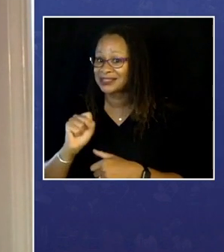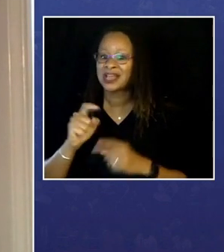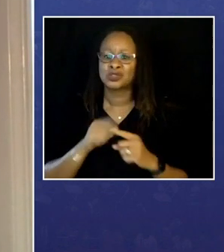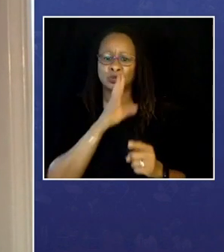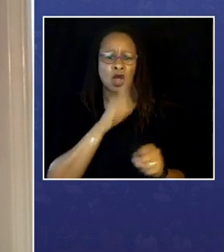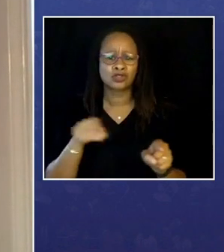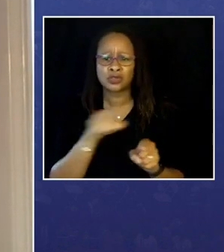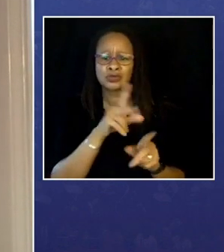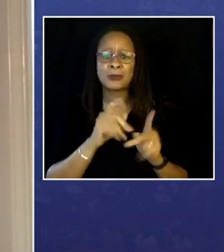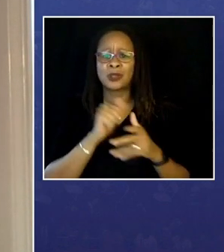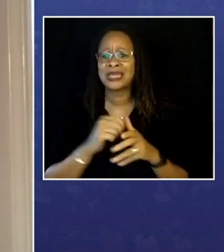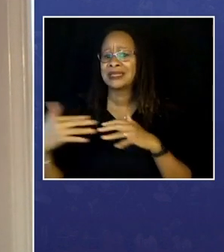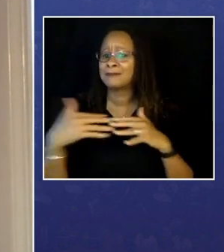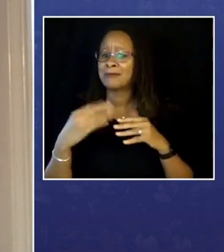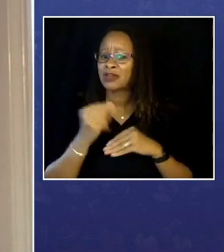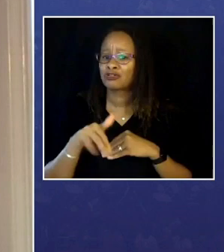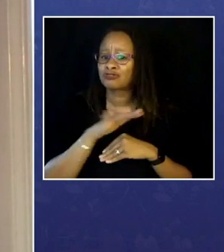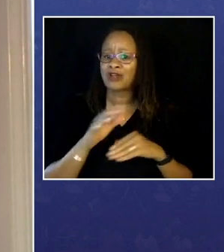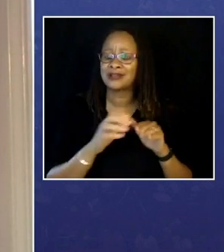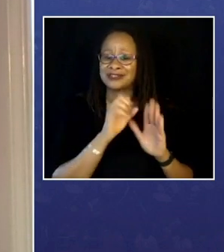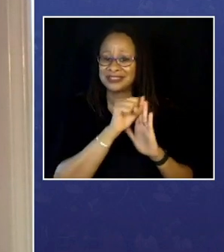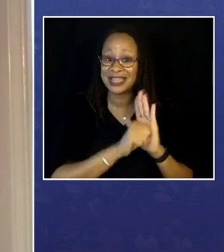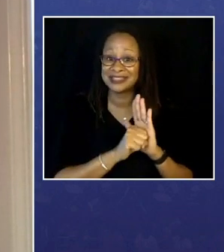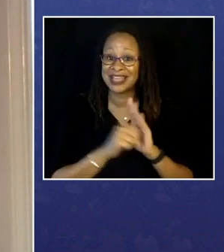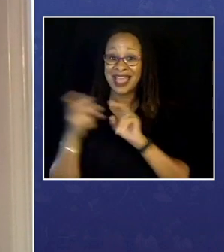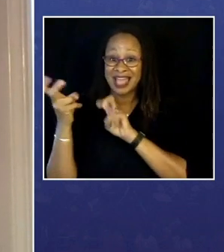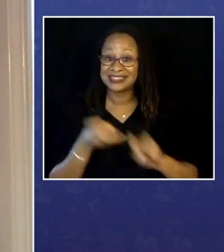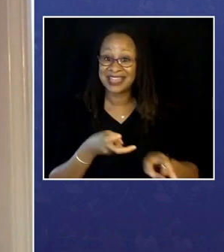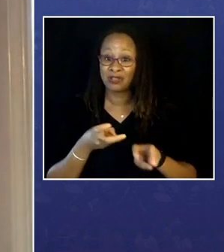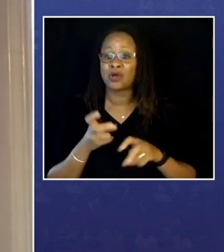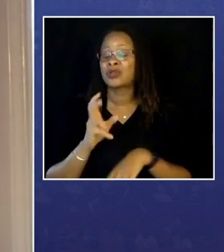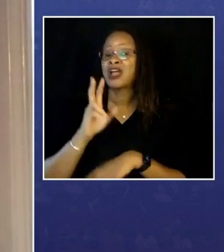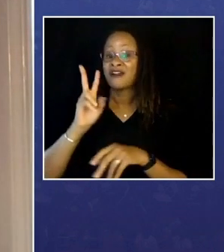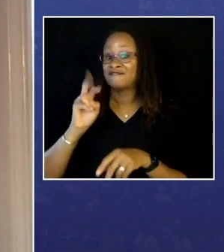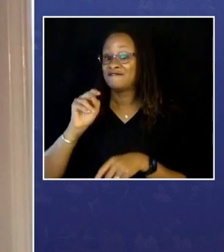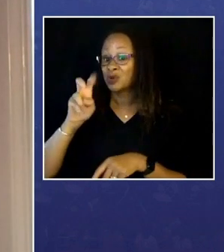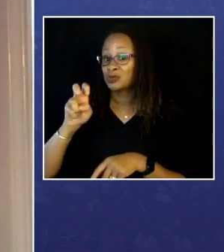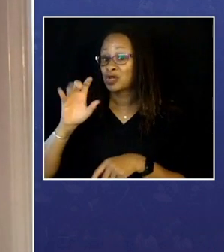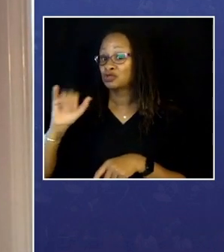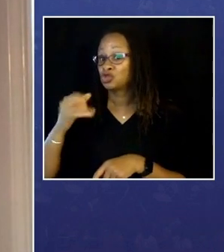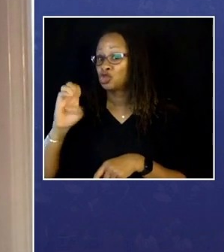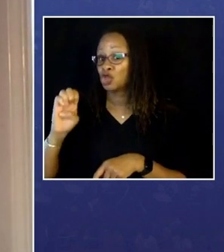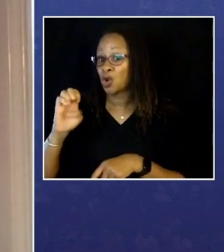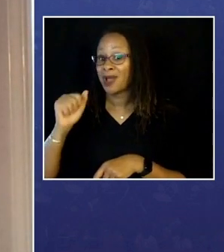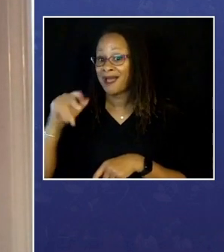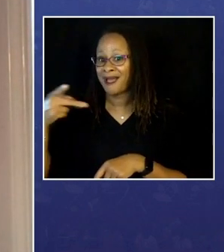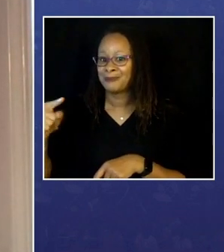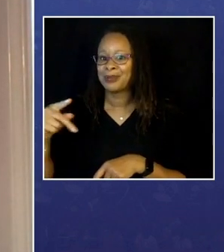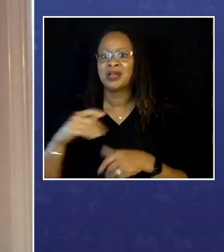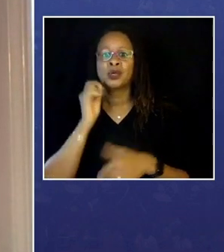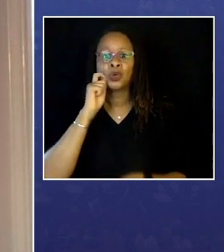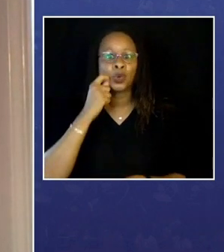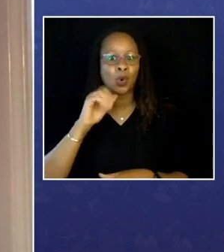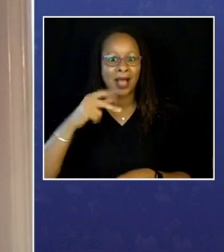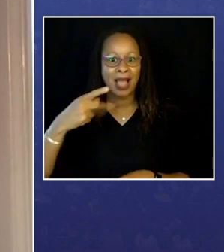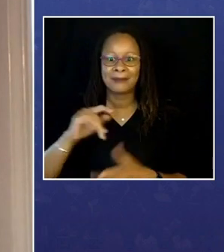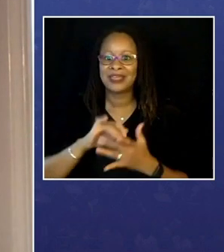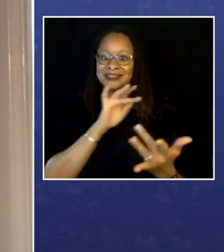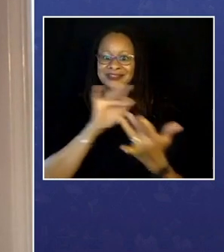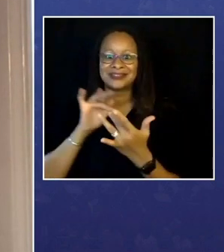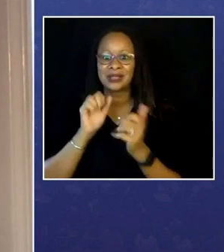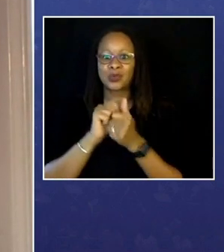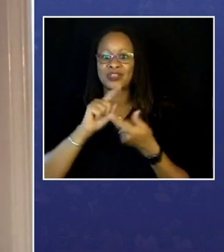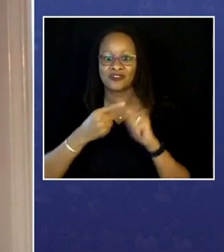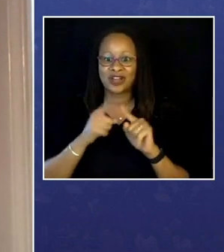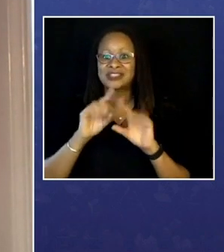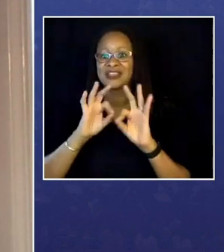all-important battleground states, and downloading the Vote Joe app, a really cool app for your phone that allows you to reach out to your friends and your family